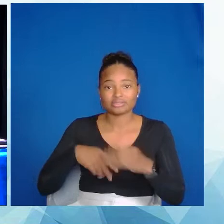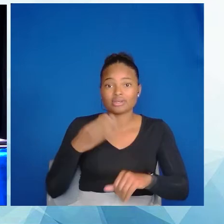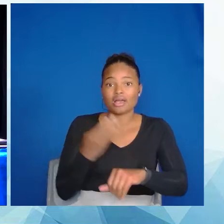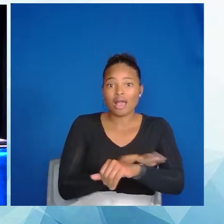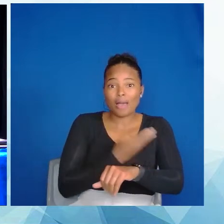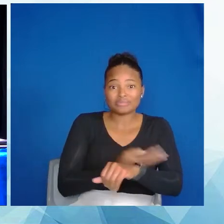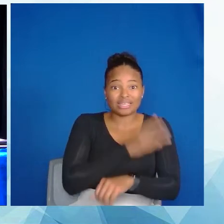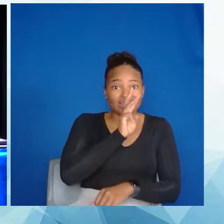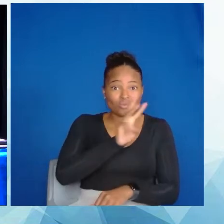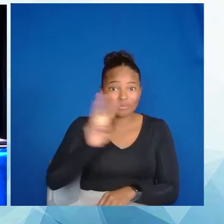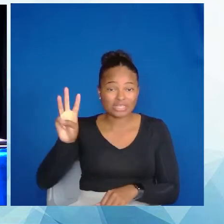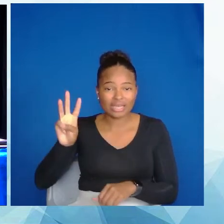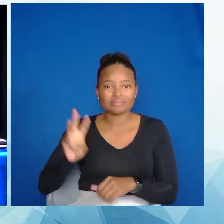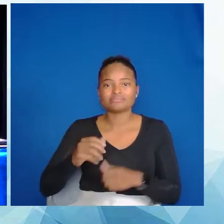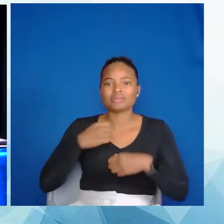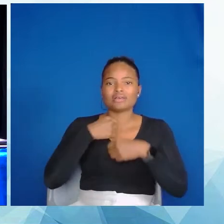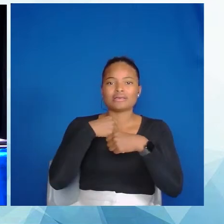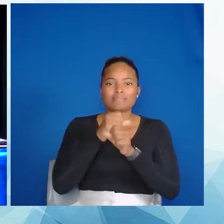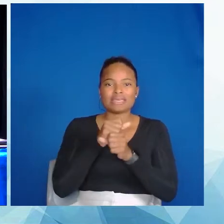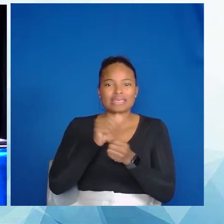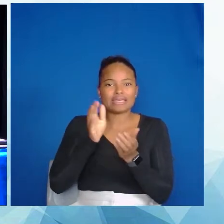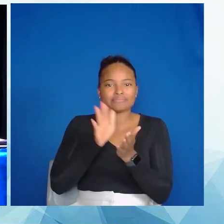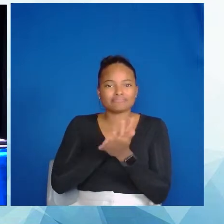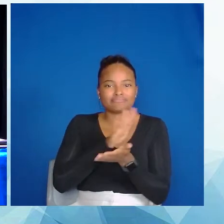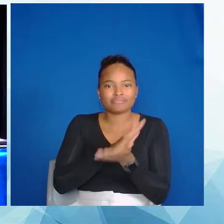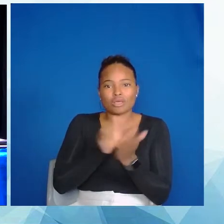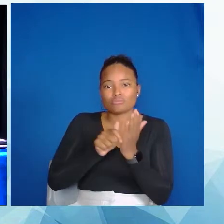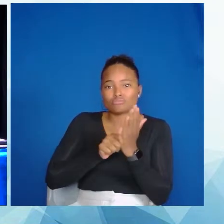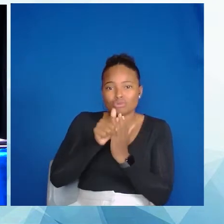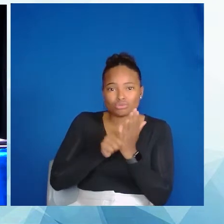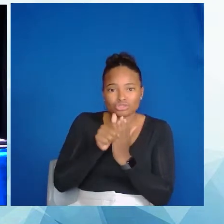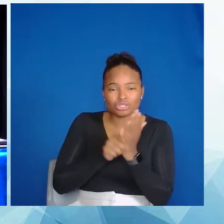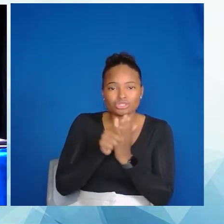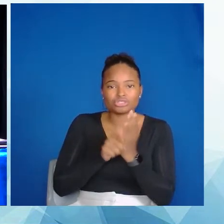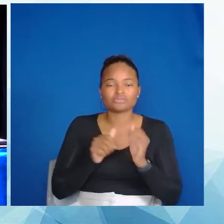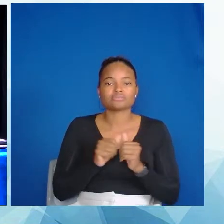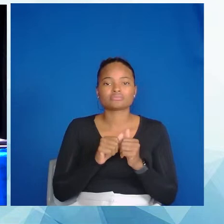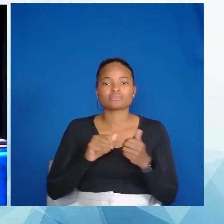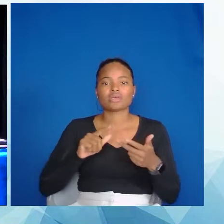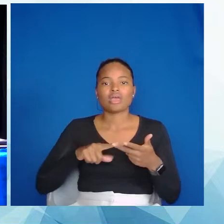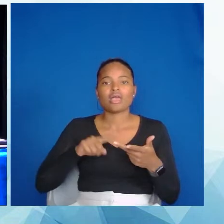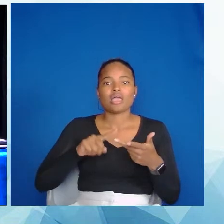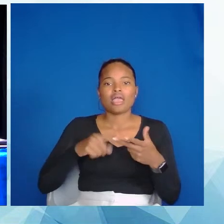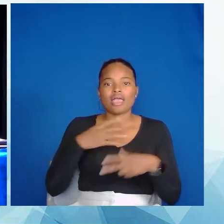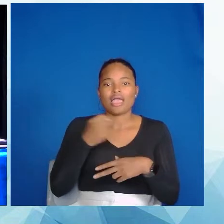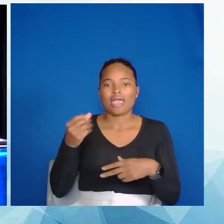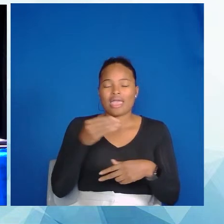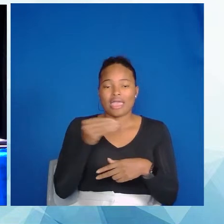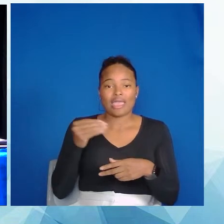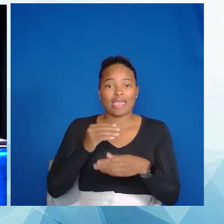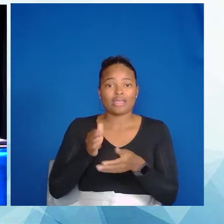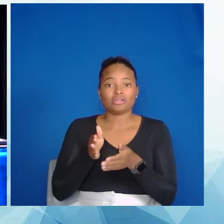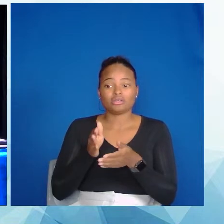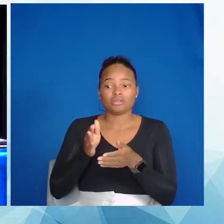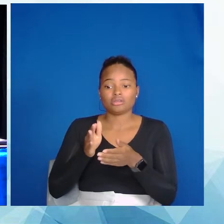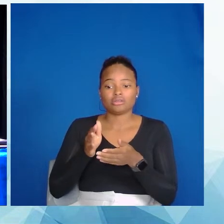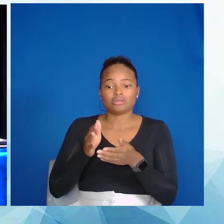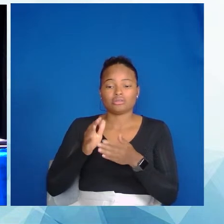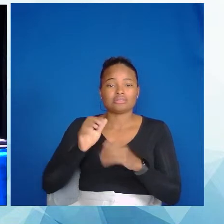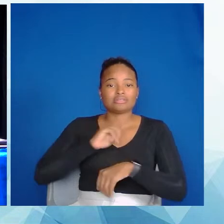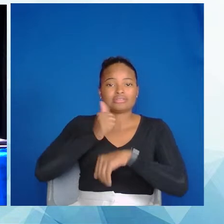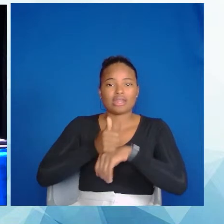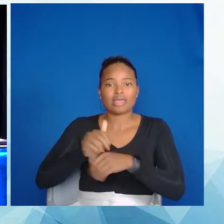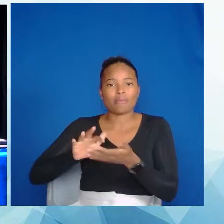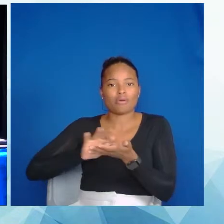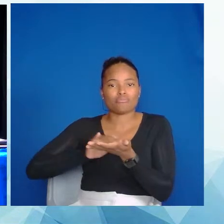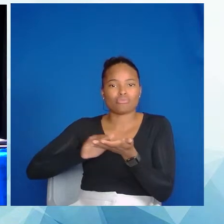brochures with updated program information, content, and graphics, as well as creating a Braille request system to better